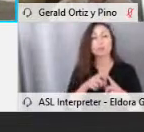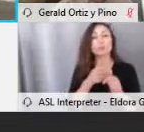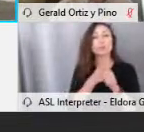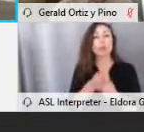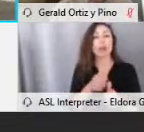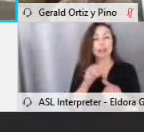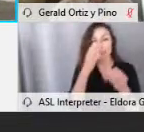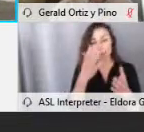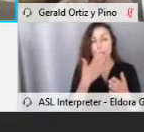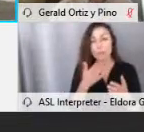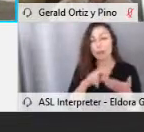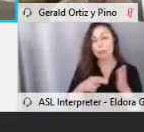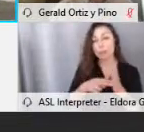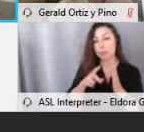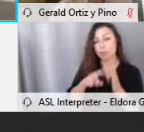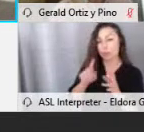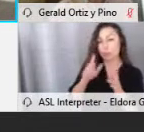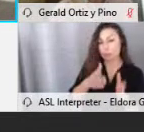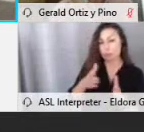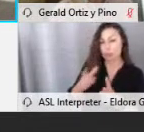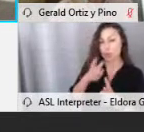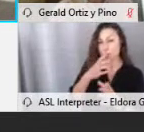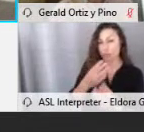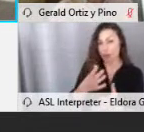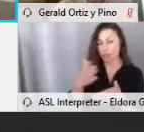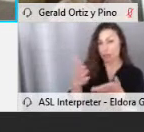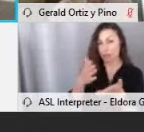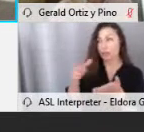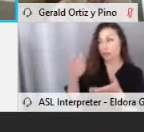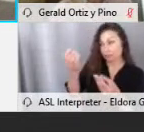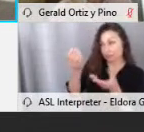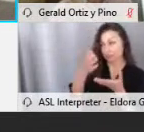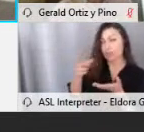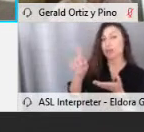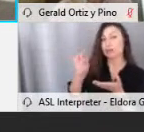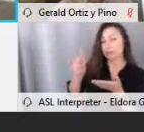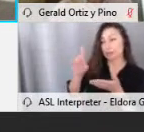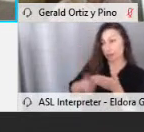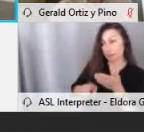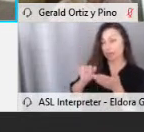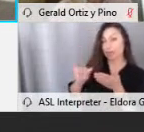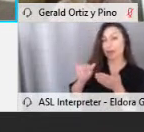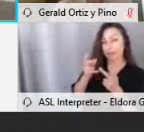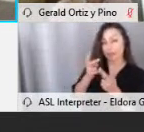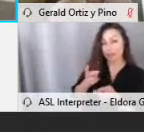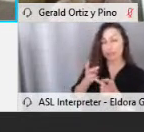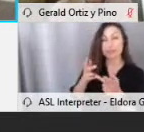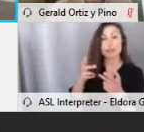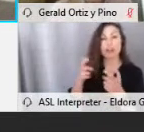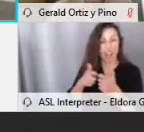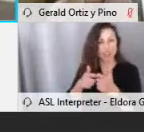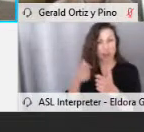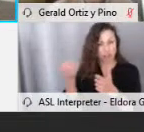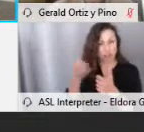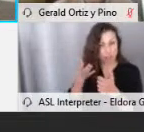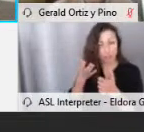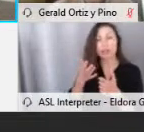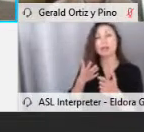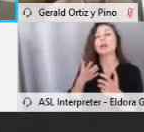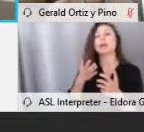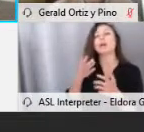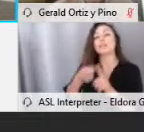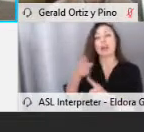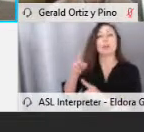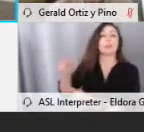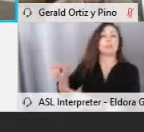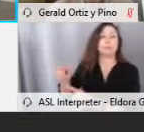allows those individuals providing those services to let us know that they have completed that visit electronically from the site of